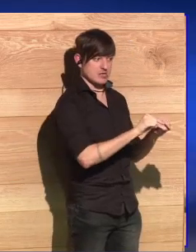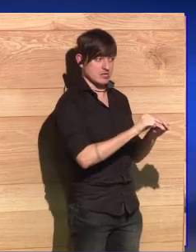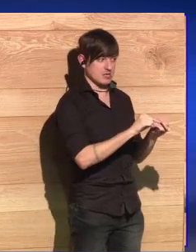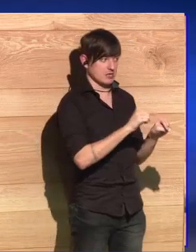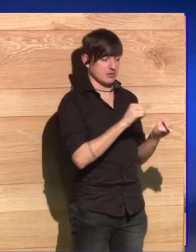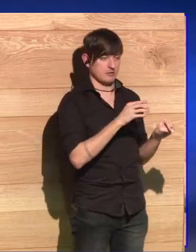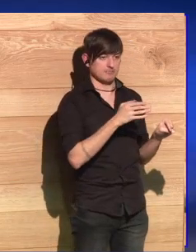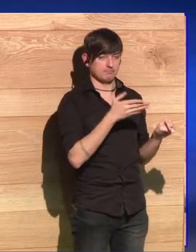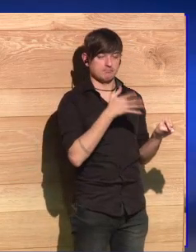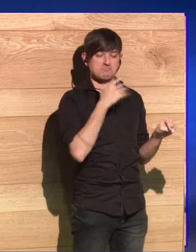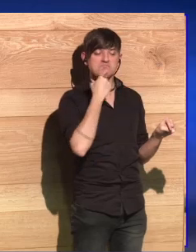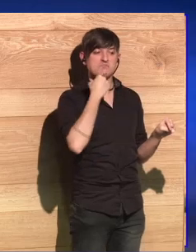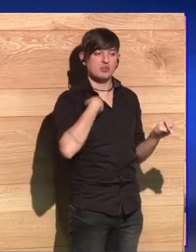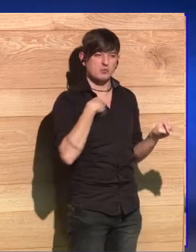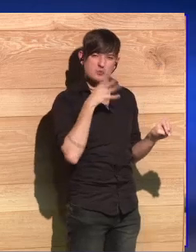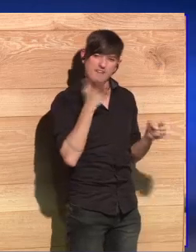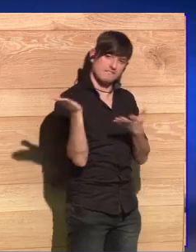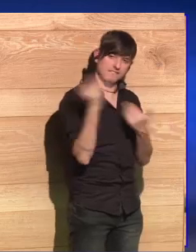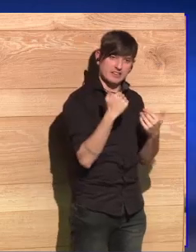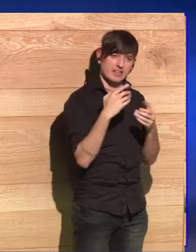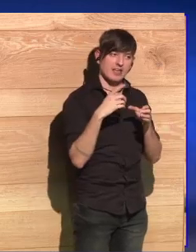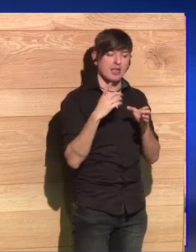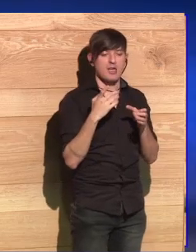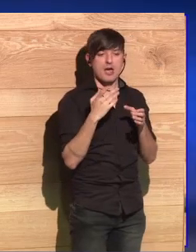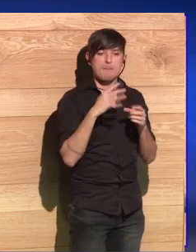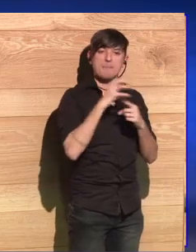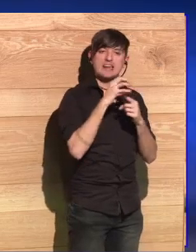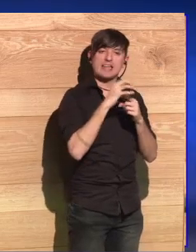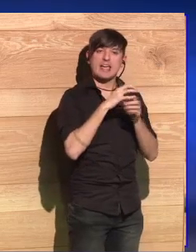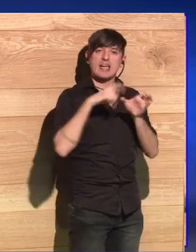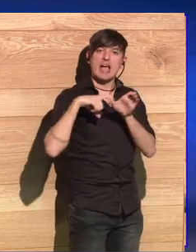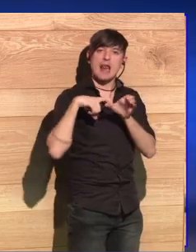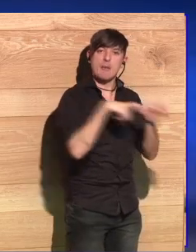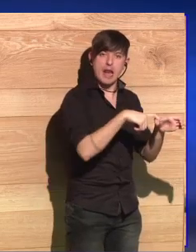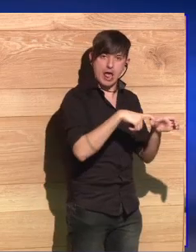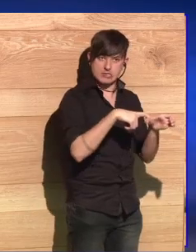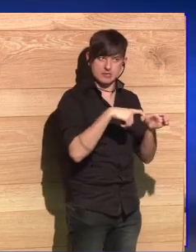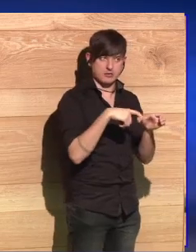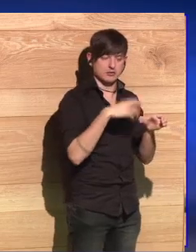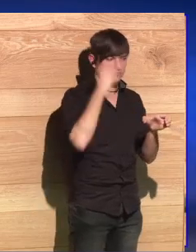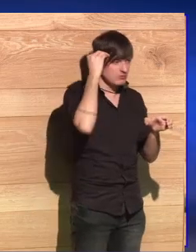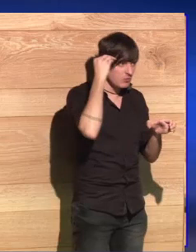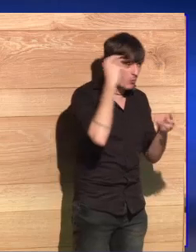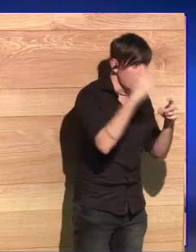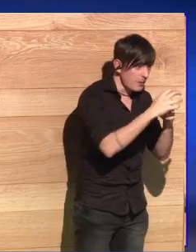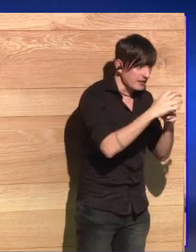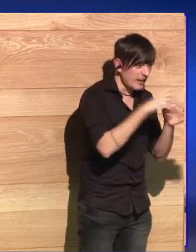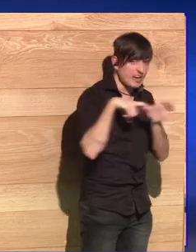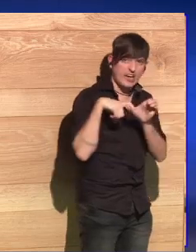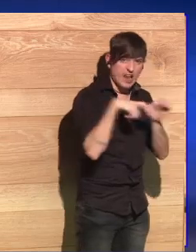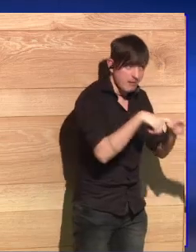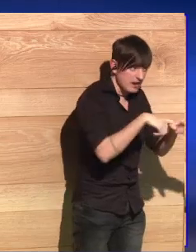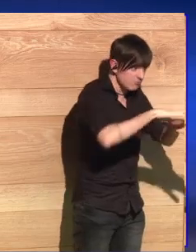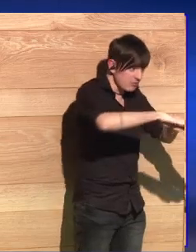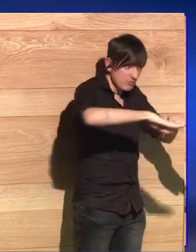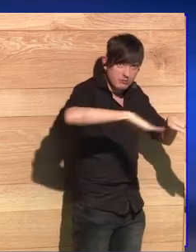us. And usually a trailer park you think of, or I guess in Europe they may